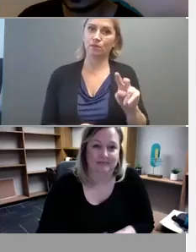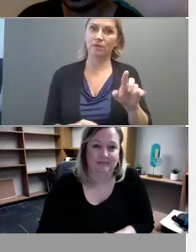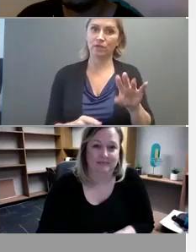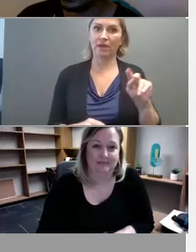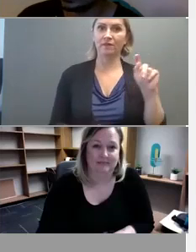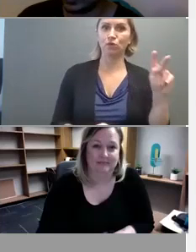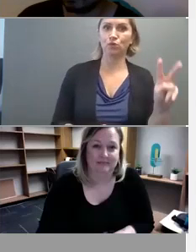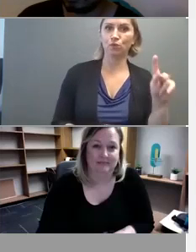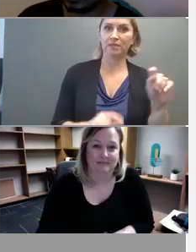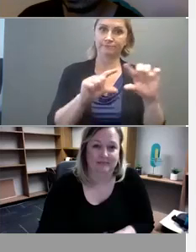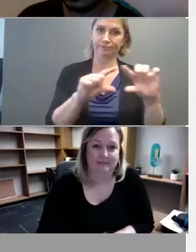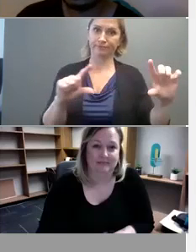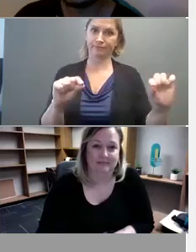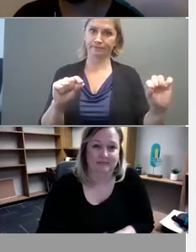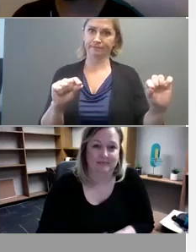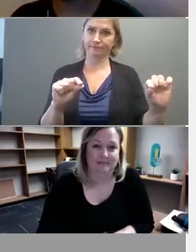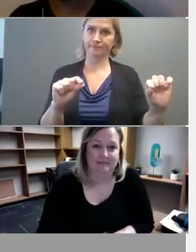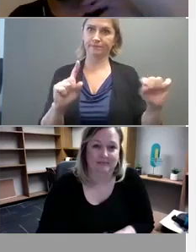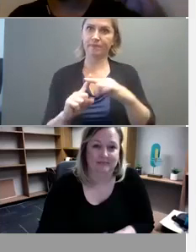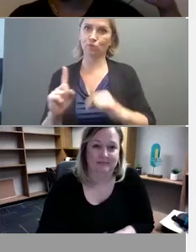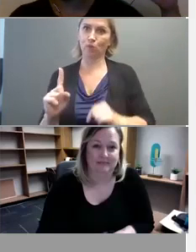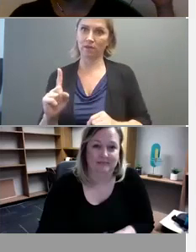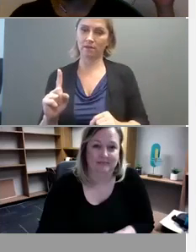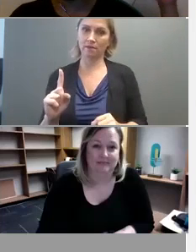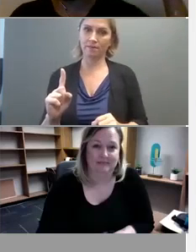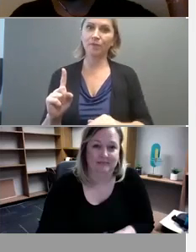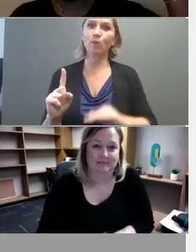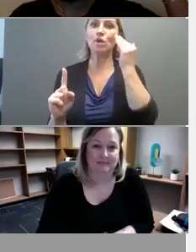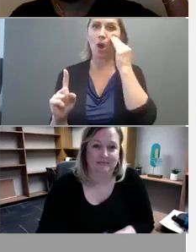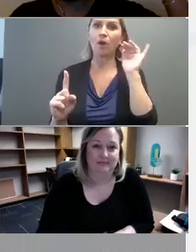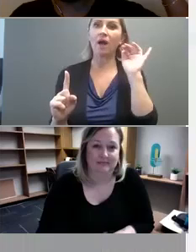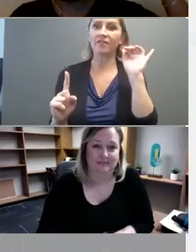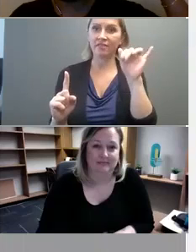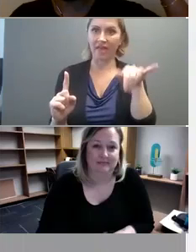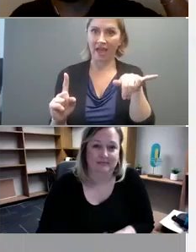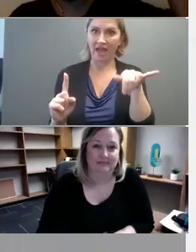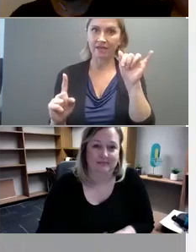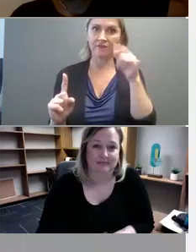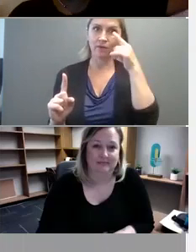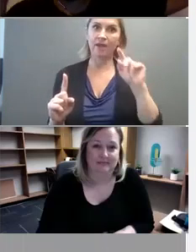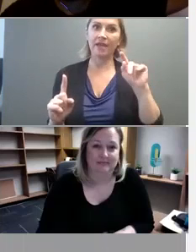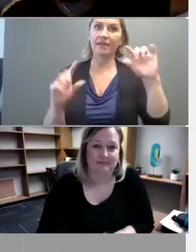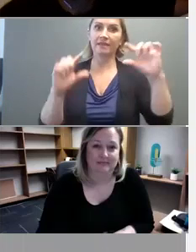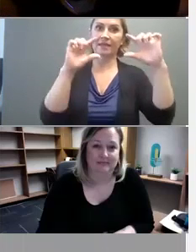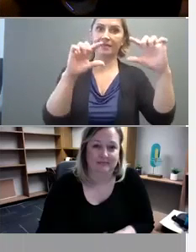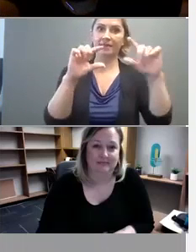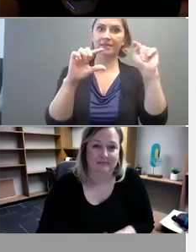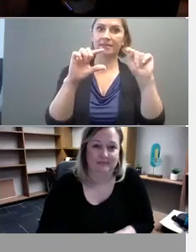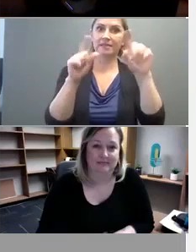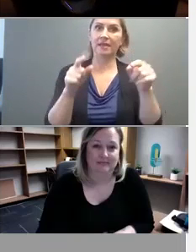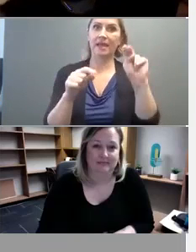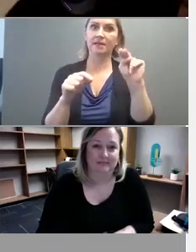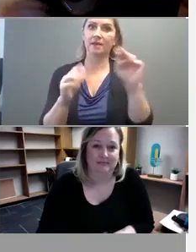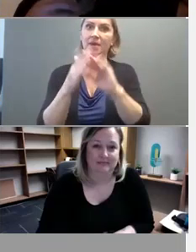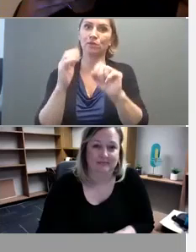minus 2 plus 1. And since we know that for Tn minus 1, we have Tn minus 2, Tn minus